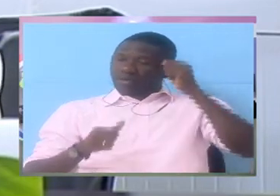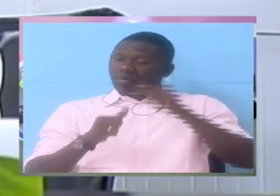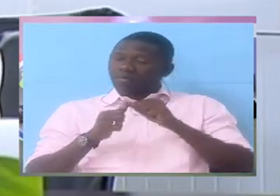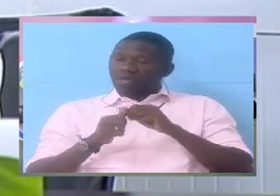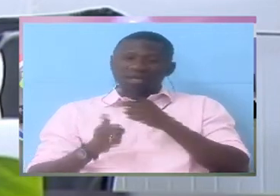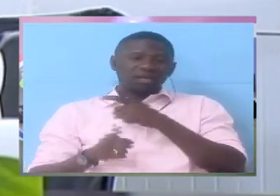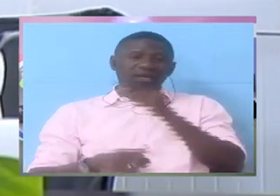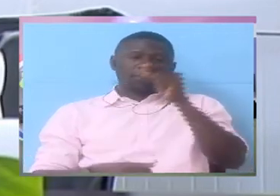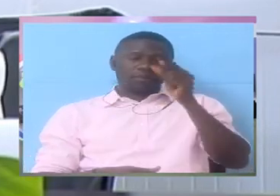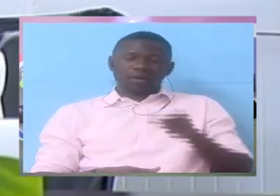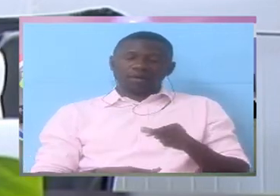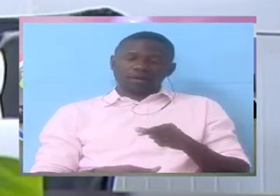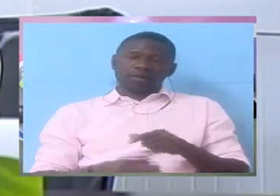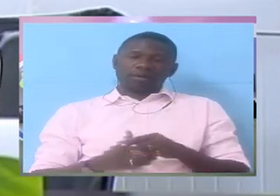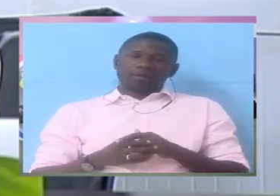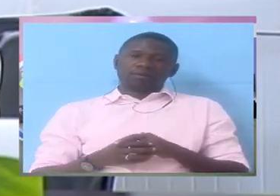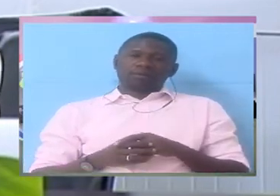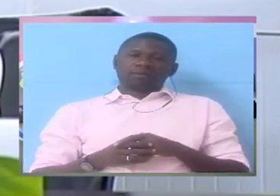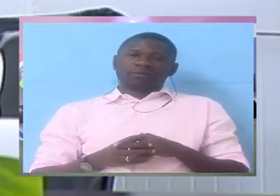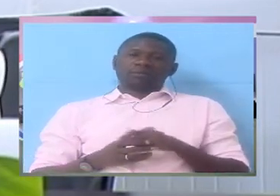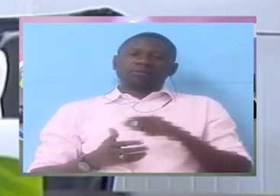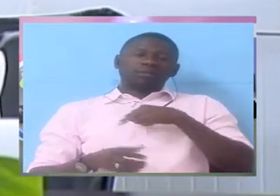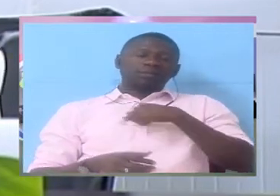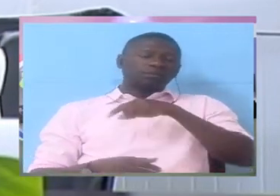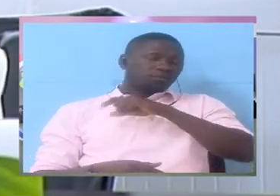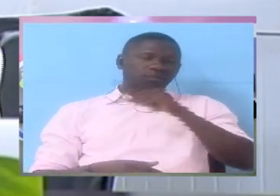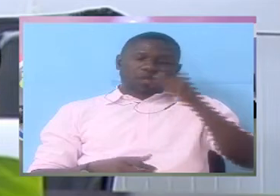or. Personnel of the NIA